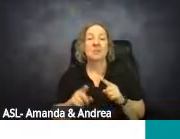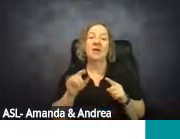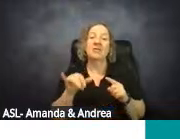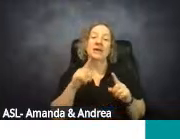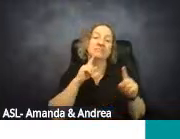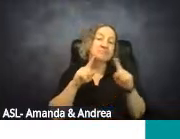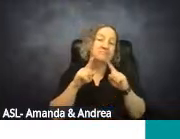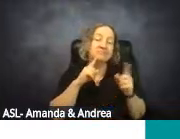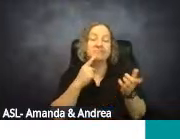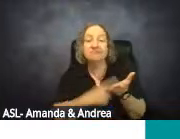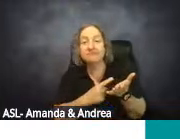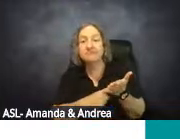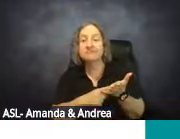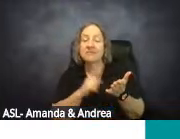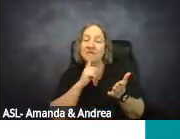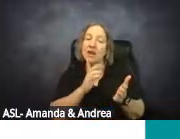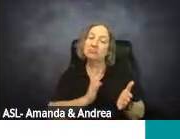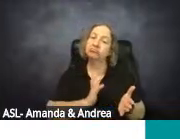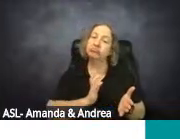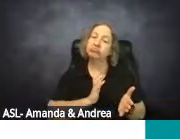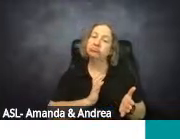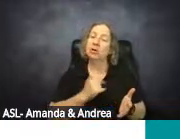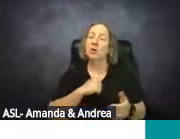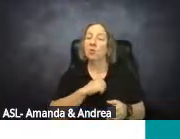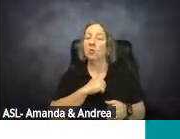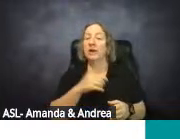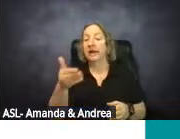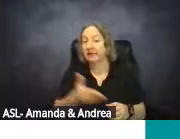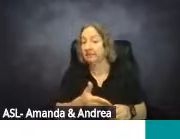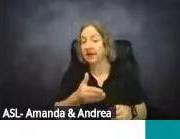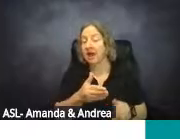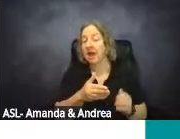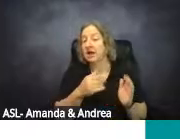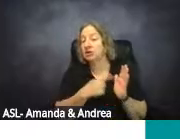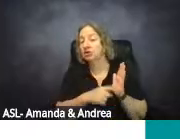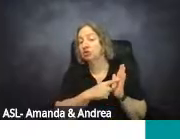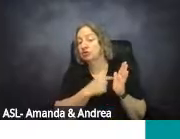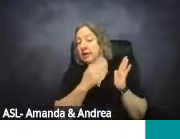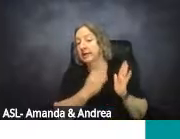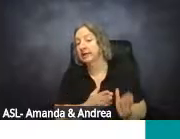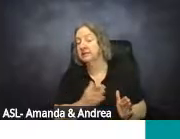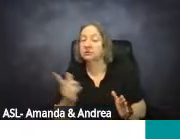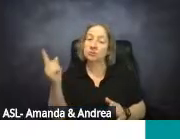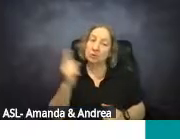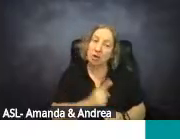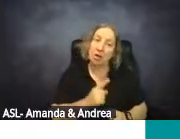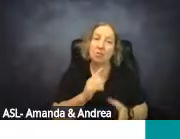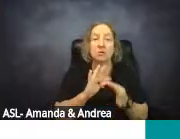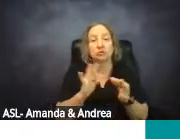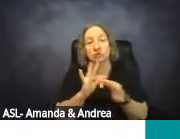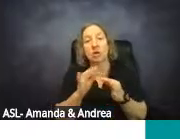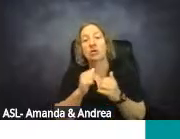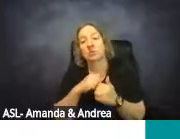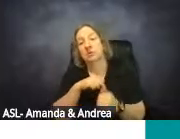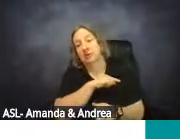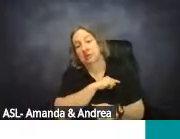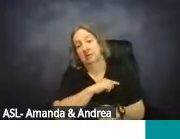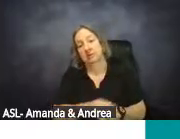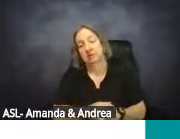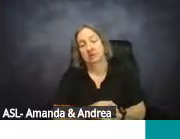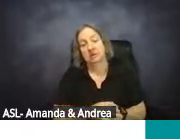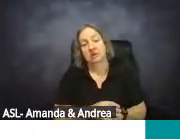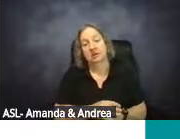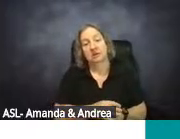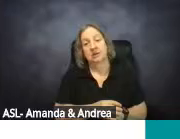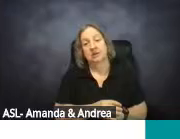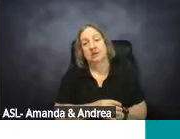very cordial. We invited the critics to come out and talk to us. And I don't know if they